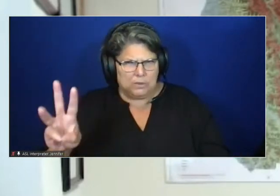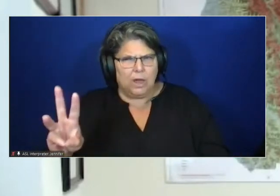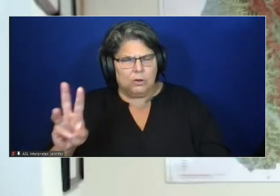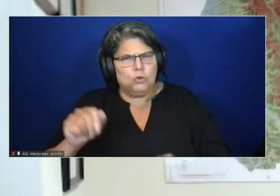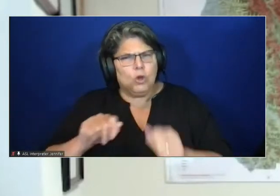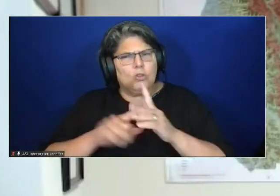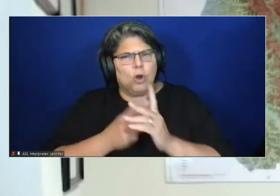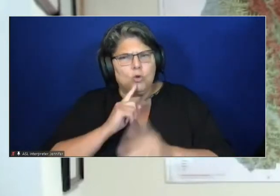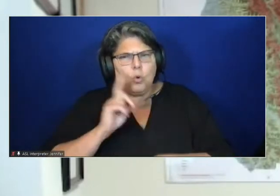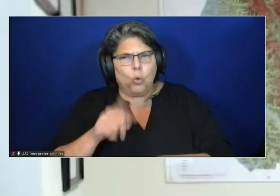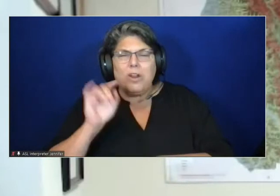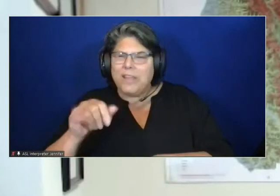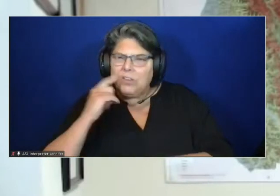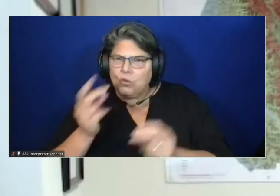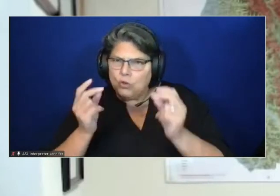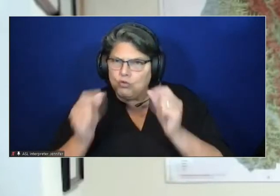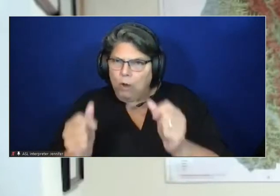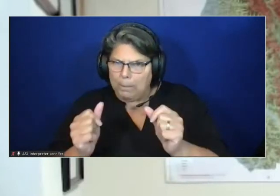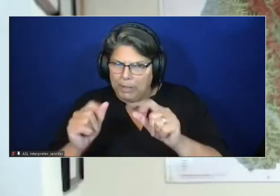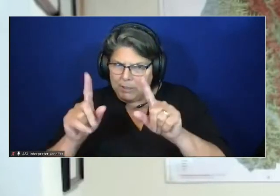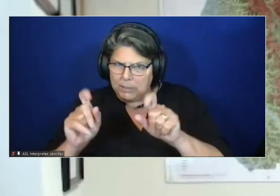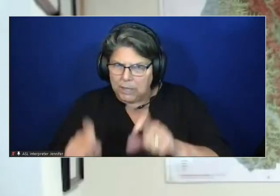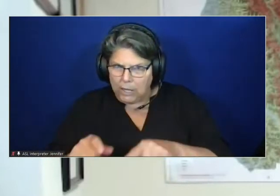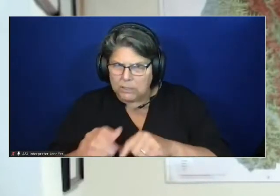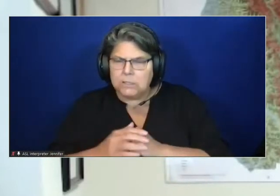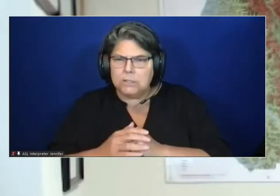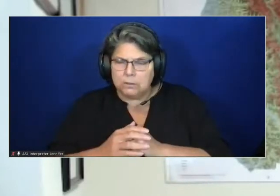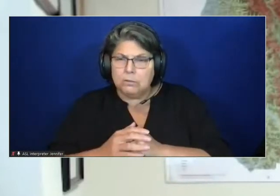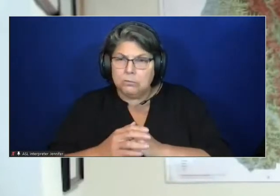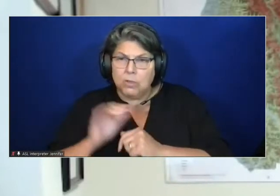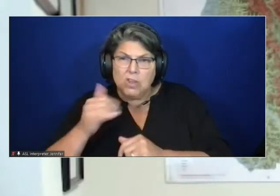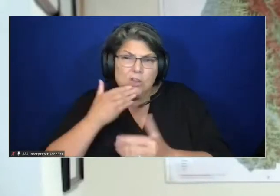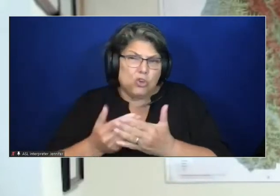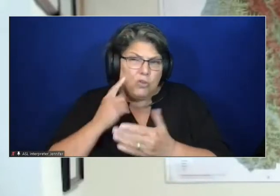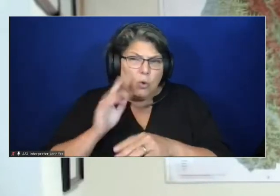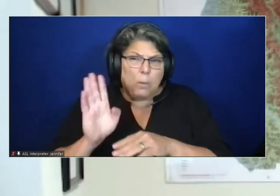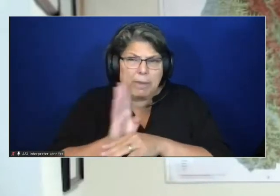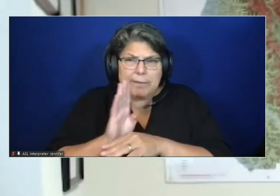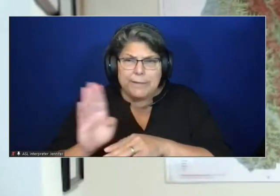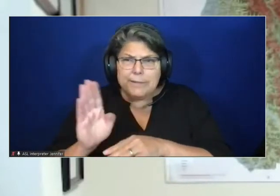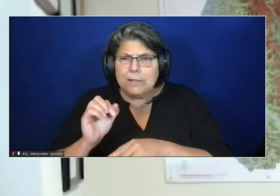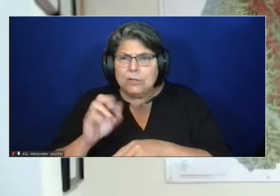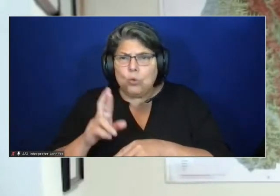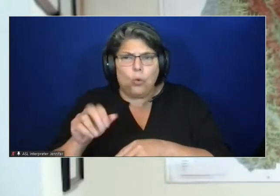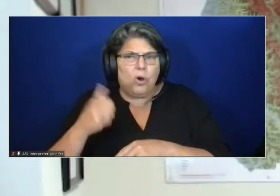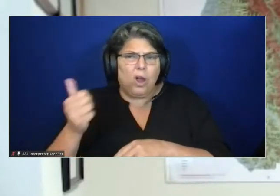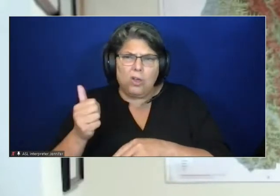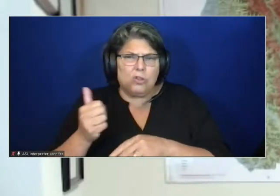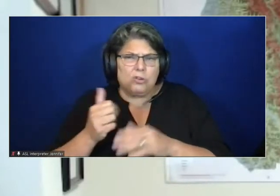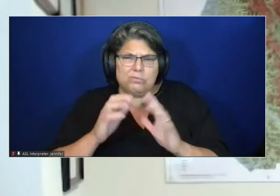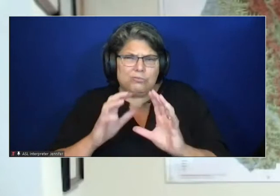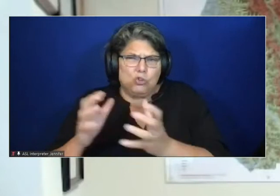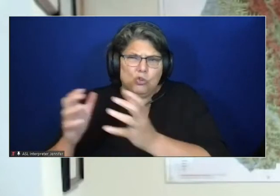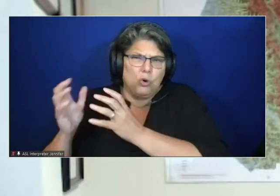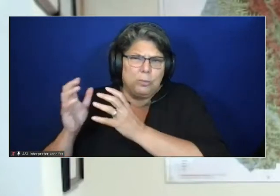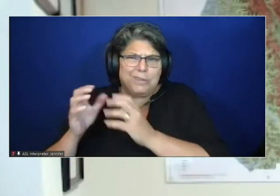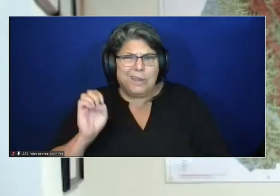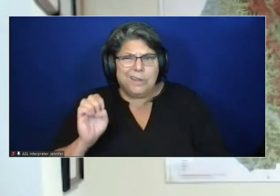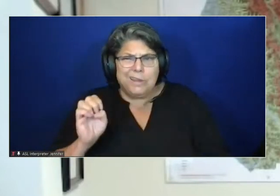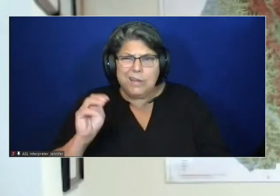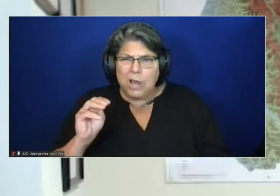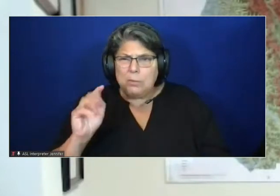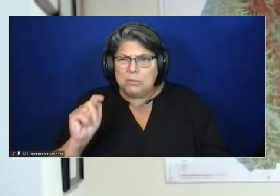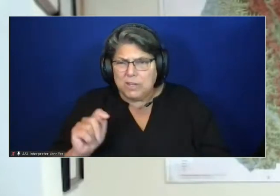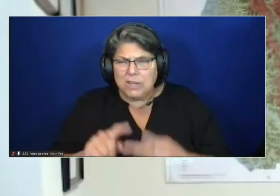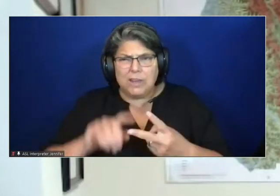That's for the rapid tests. And that might be used for businesses or other groups. EMTs, fire, law